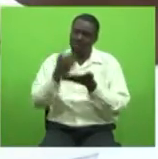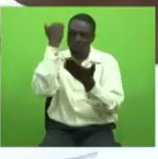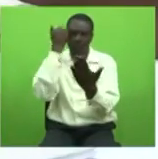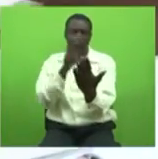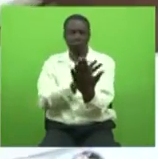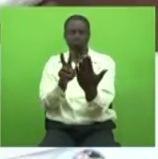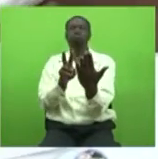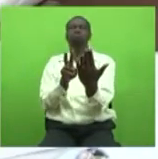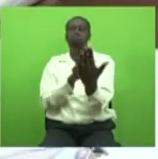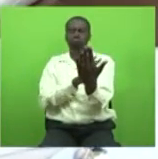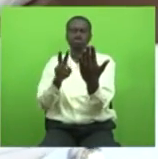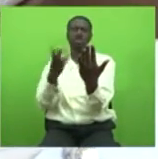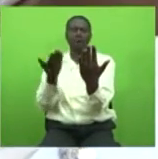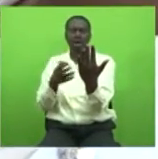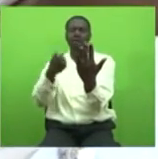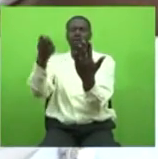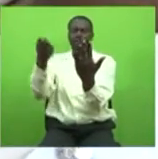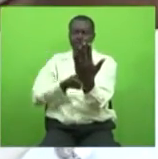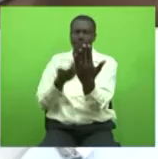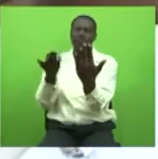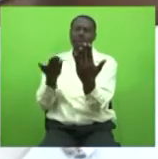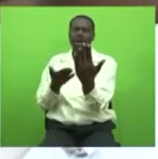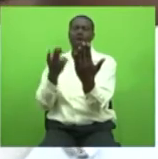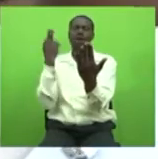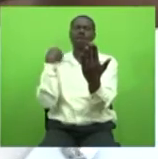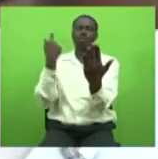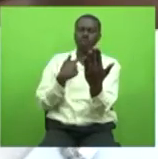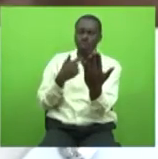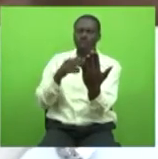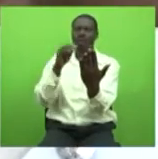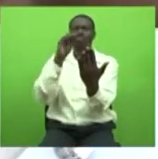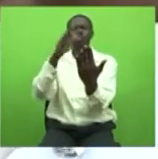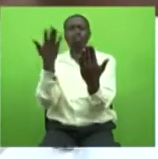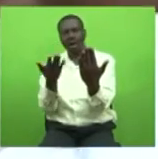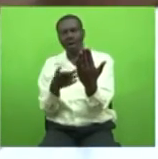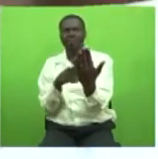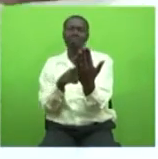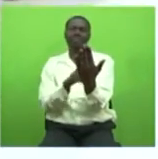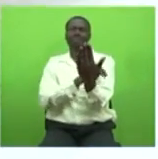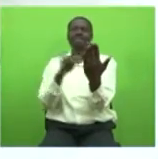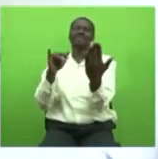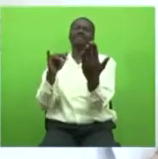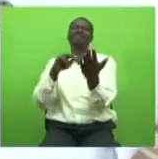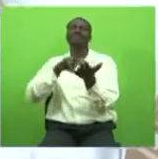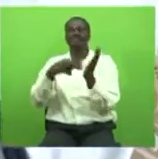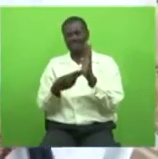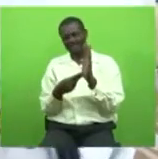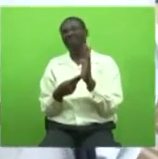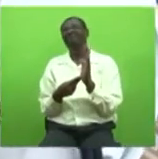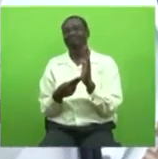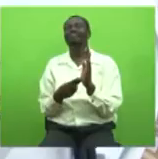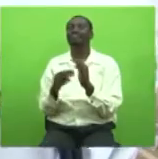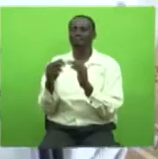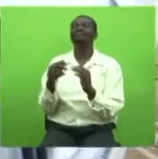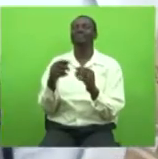for the violation. More importantly, to secure justice for survivors, you must collect and